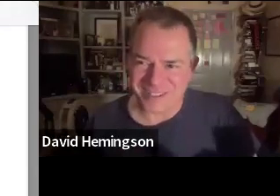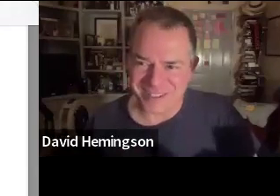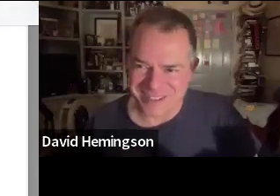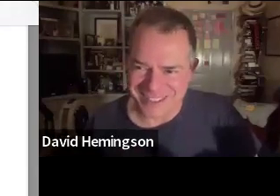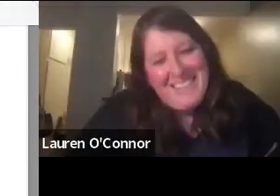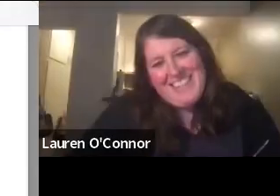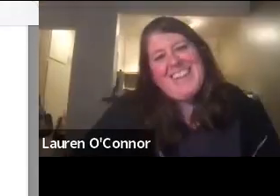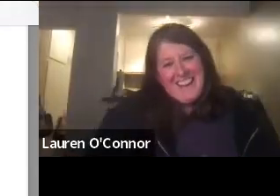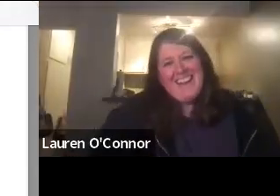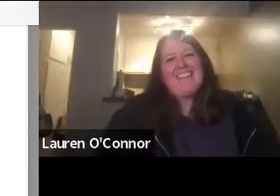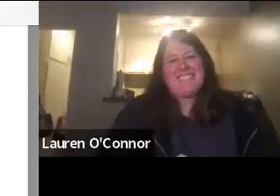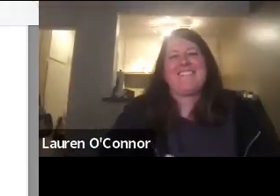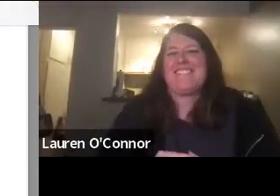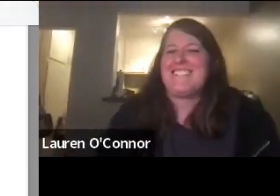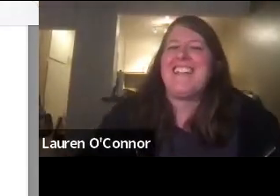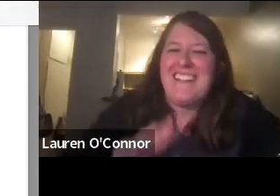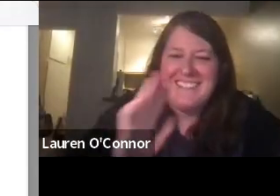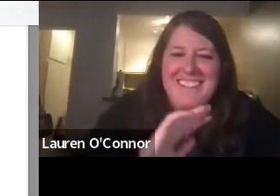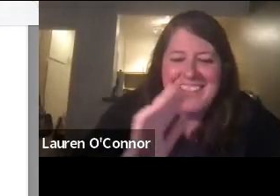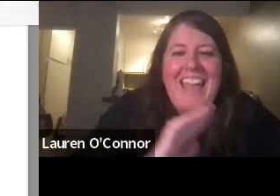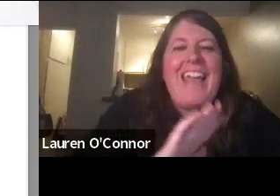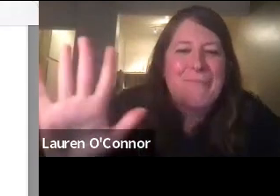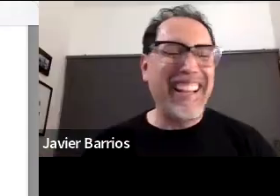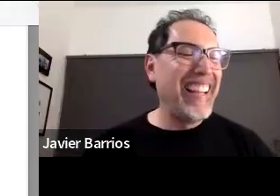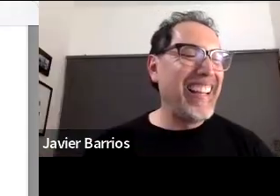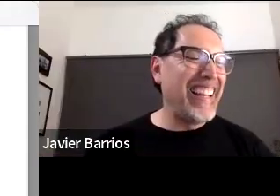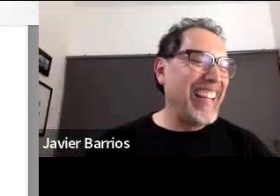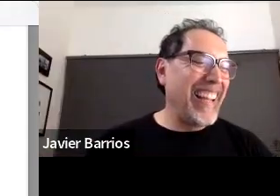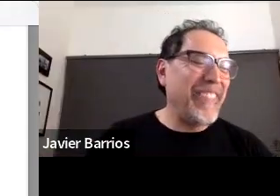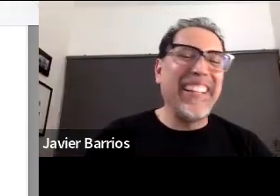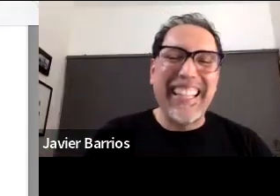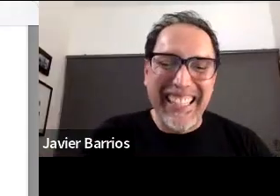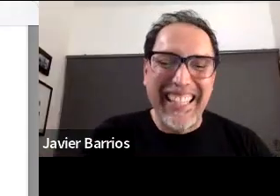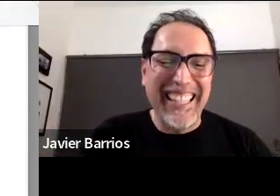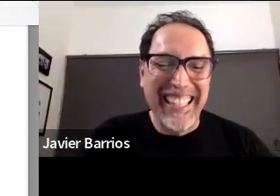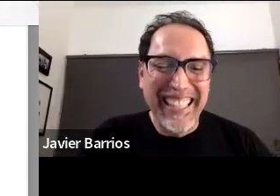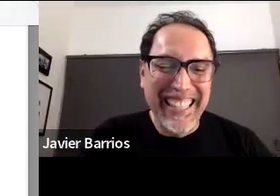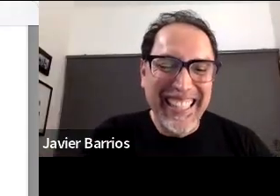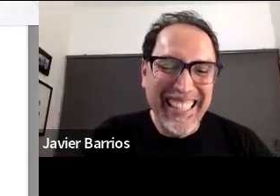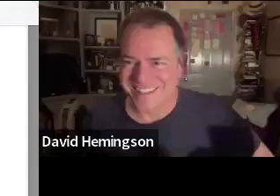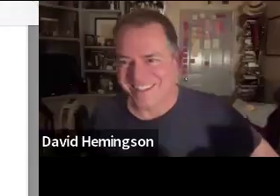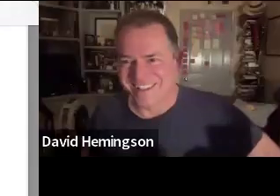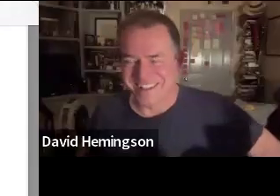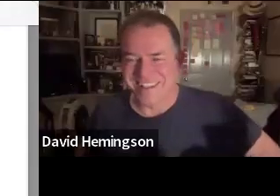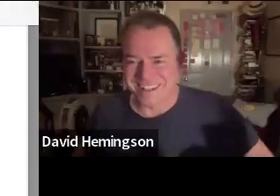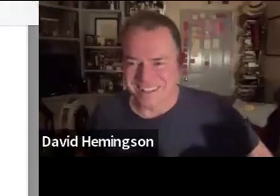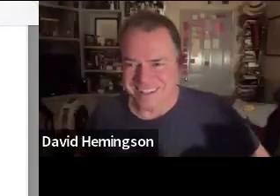friends out there on this. Yeah. I was gonna say, like, everyone here. How hard can that be, right?